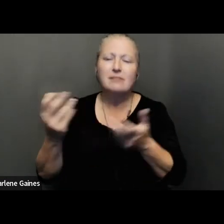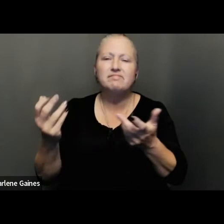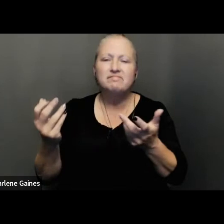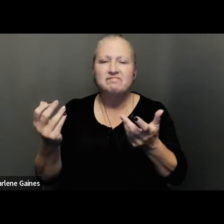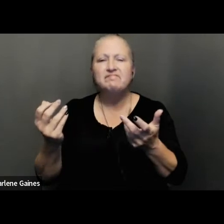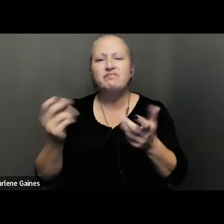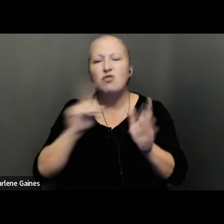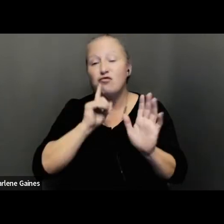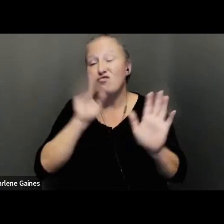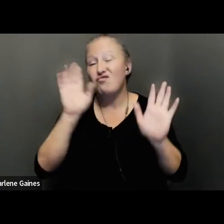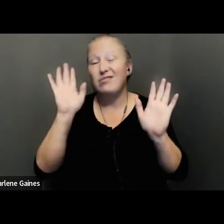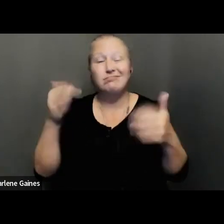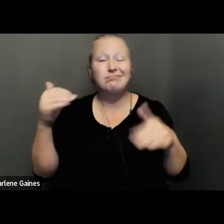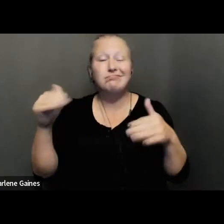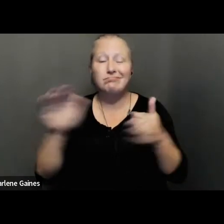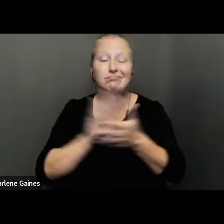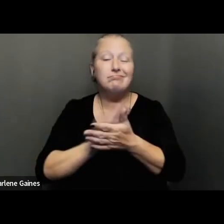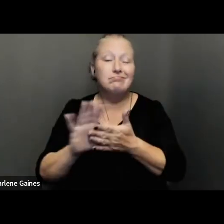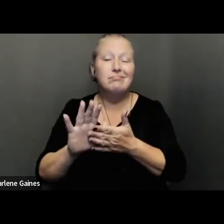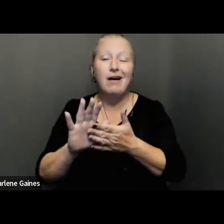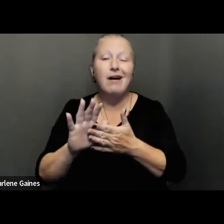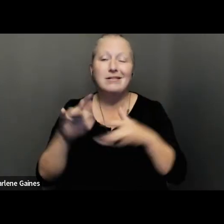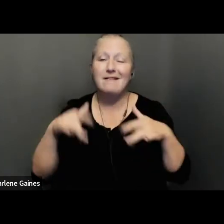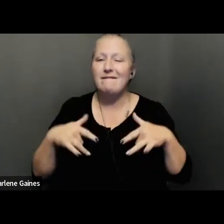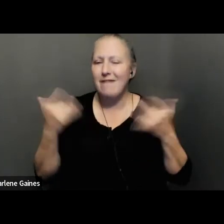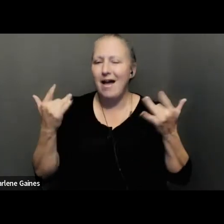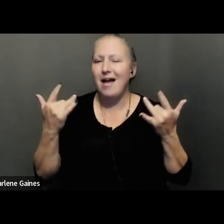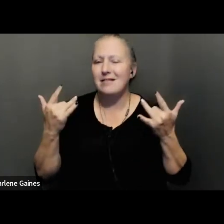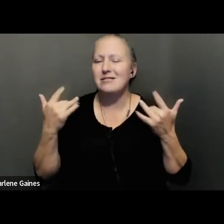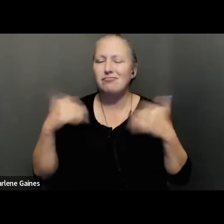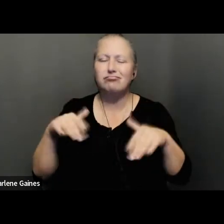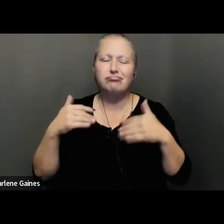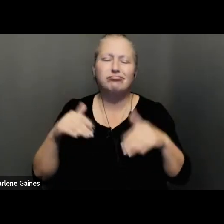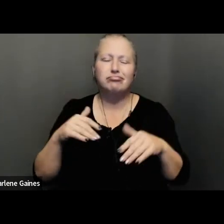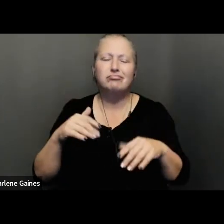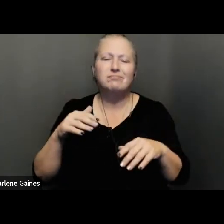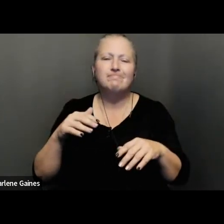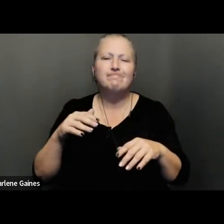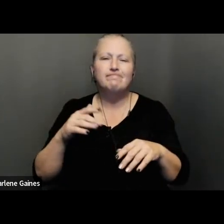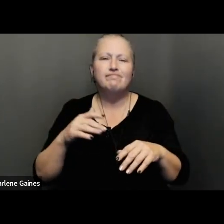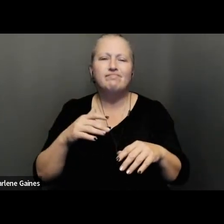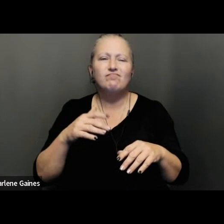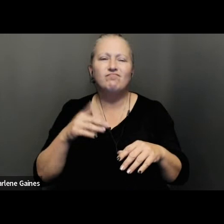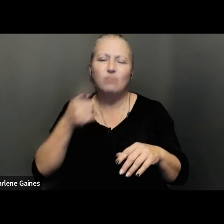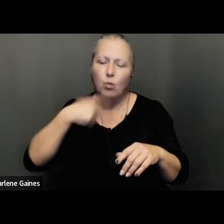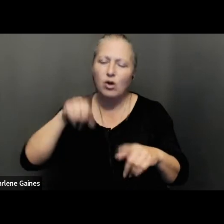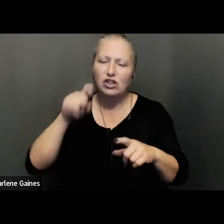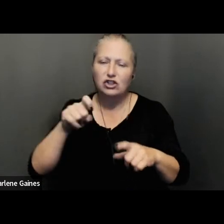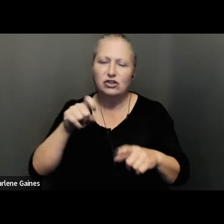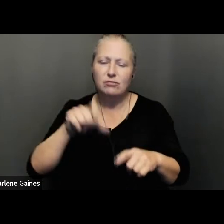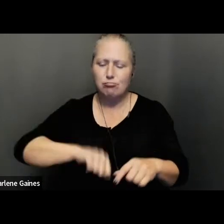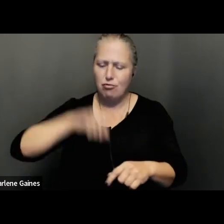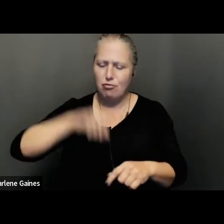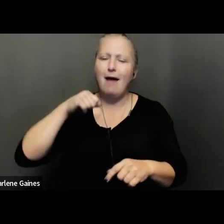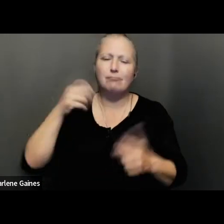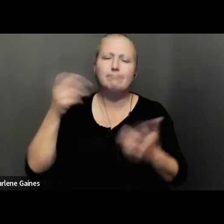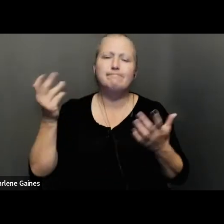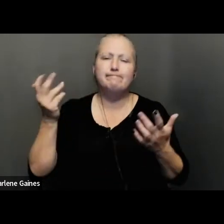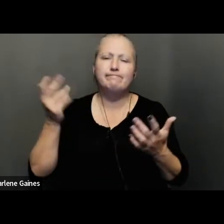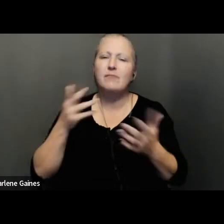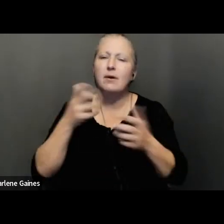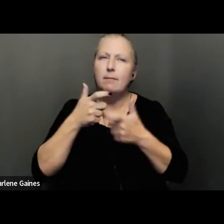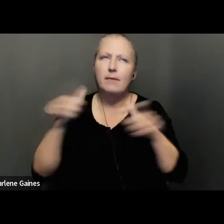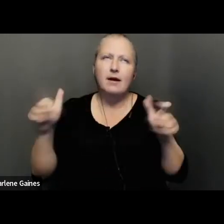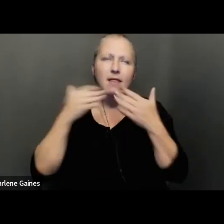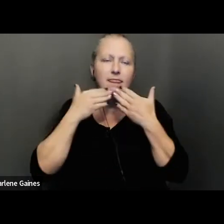It's just really a lovely event, culminating event, and something which I think we should be extremely proud. So huge thanks.